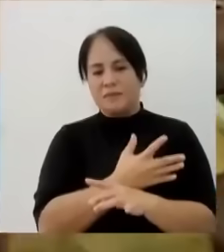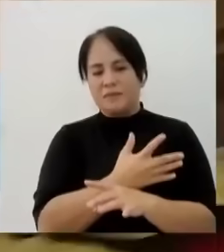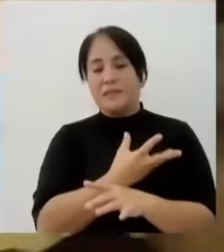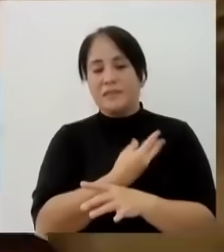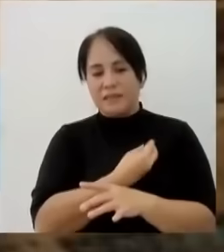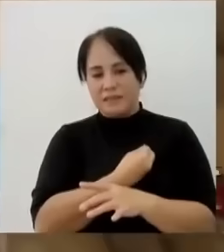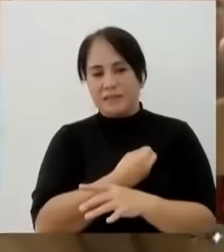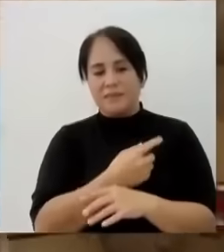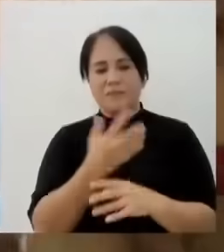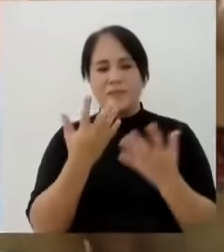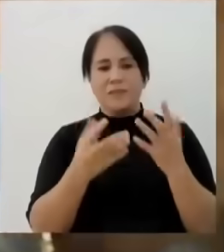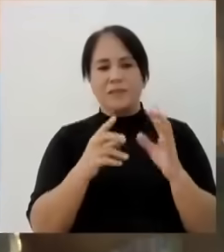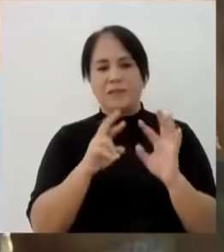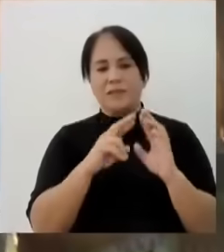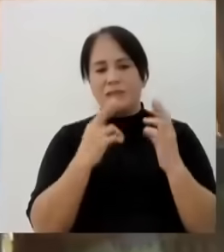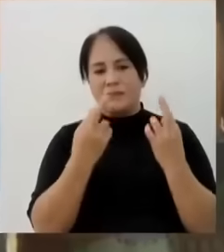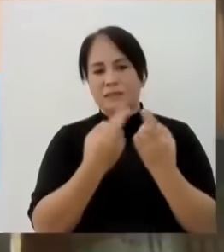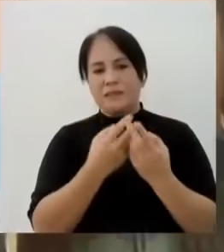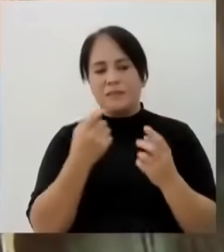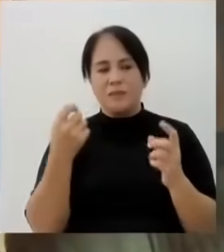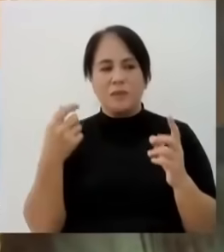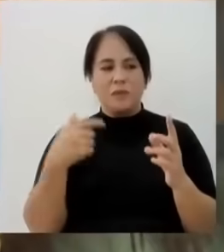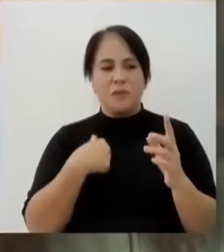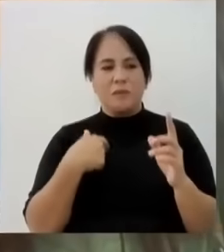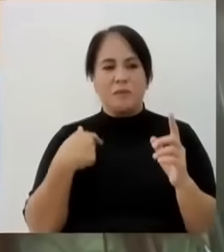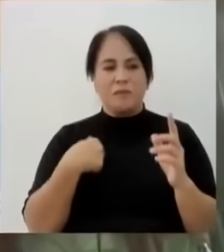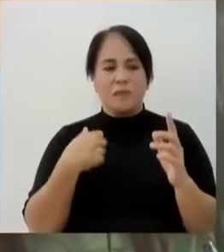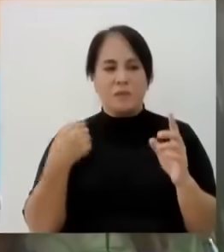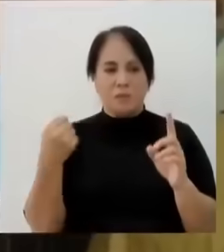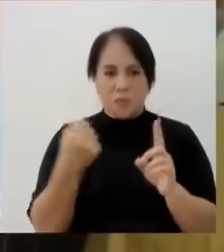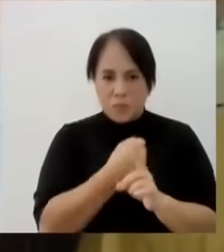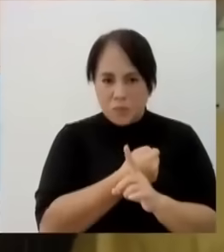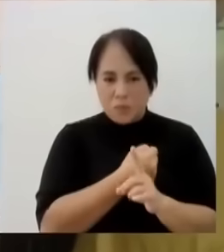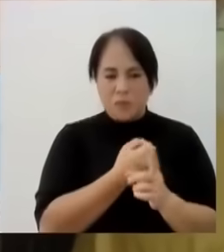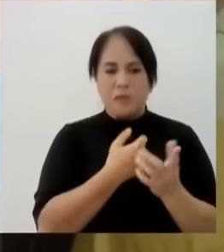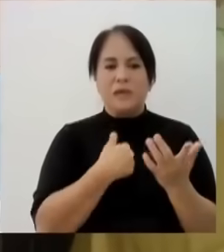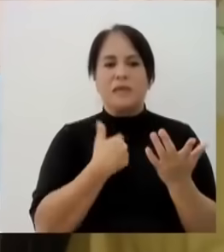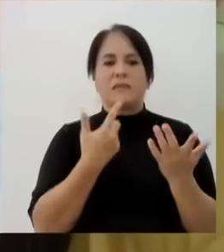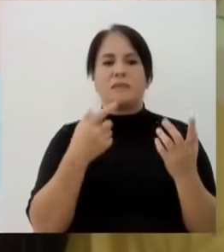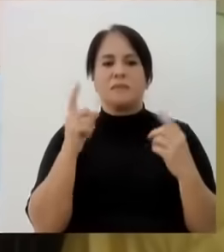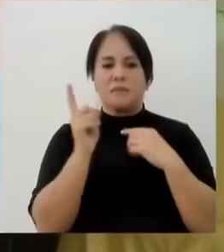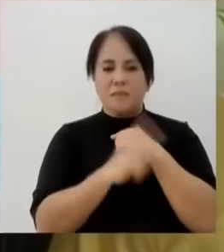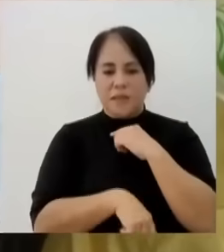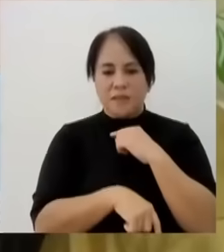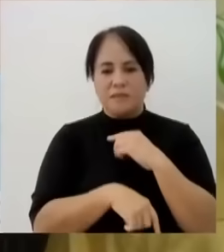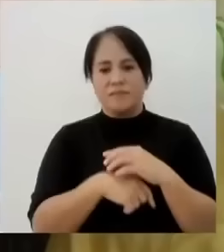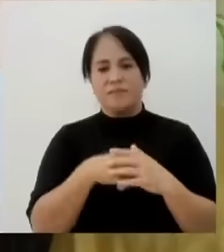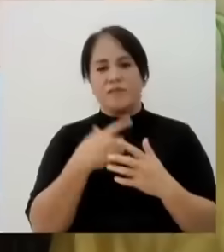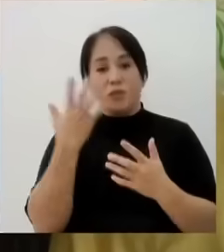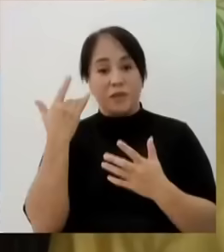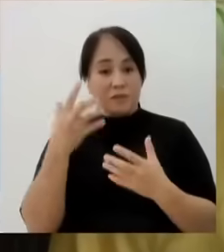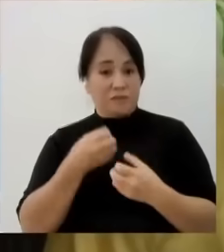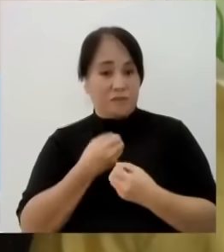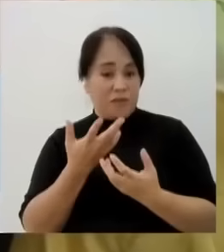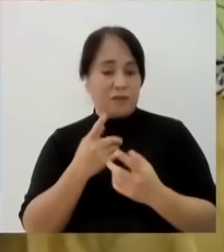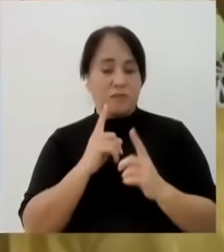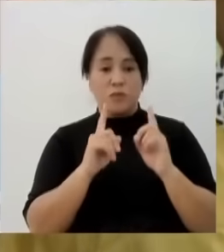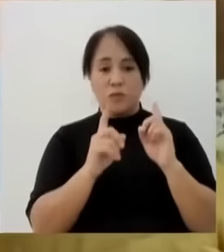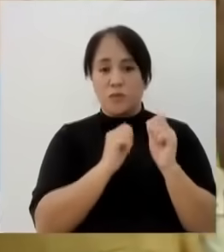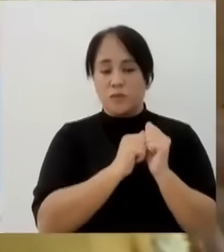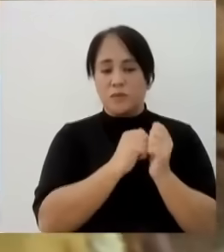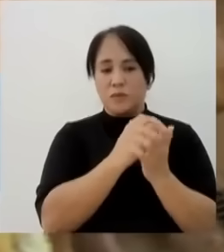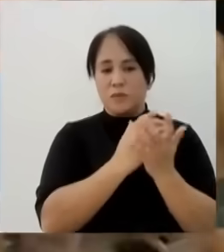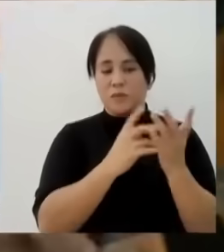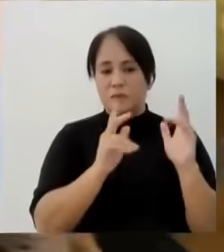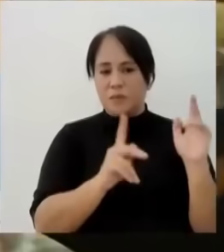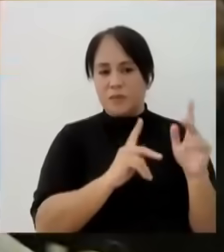their relatives being hurt, the fear of being punished for speaking out. But if you talk to some of the residents here,